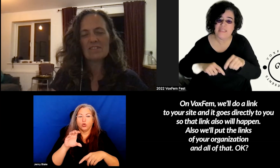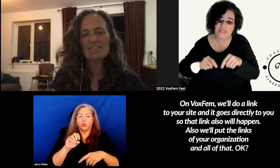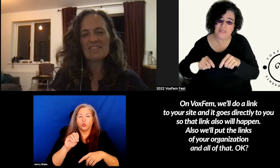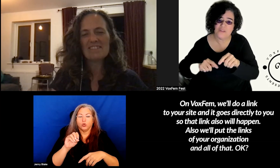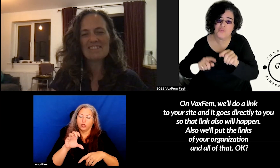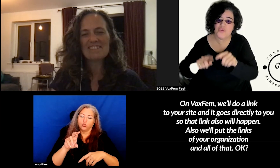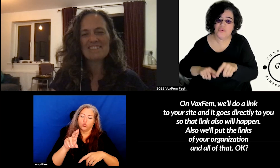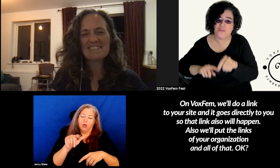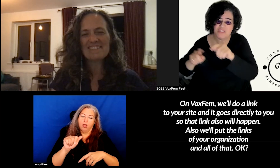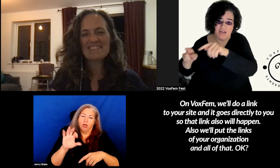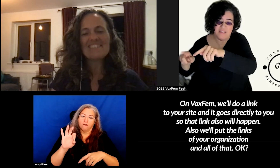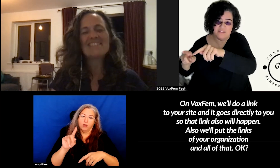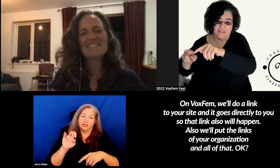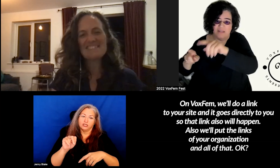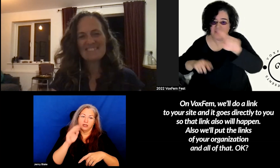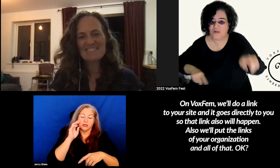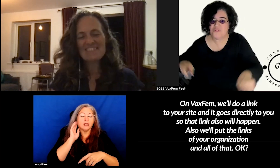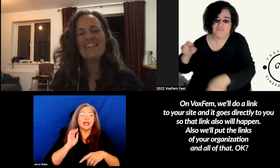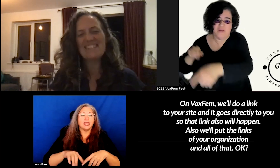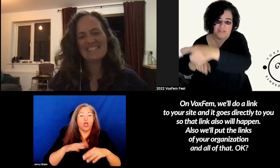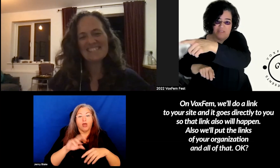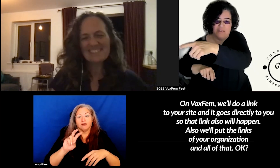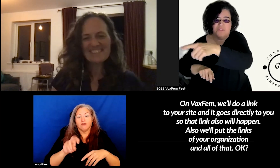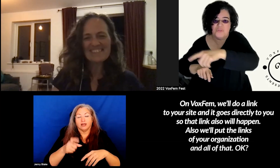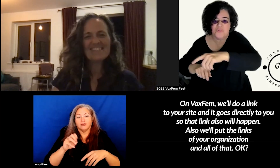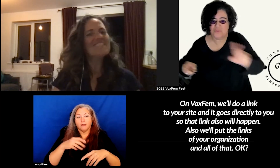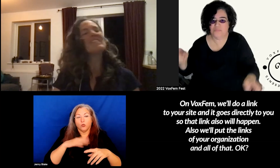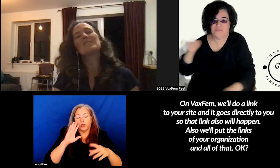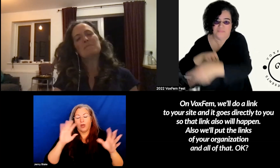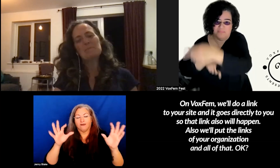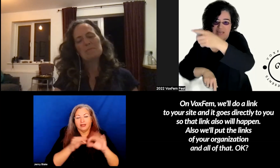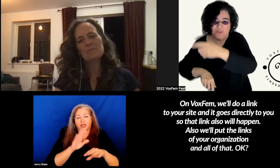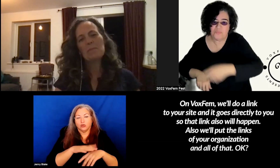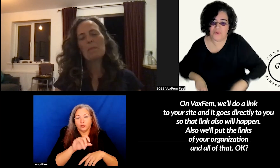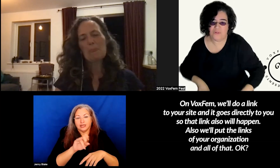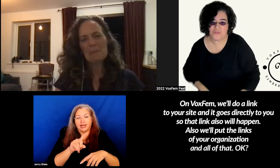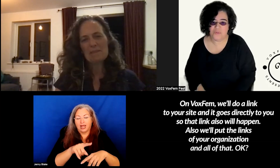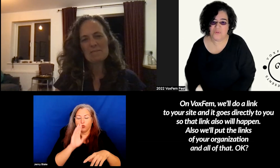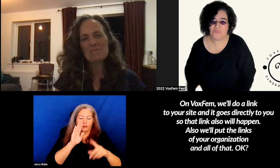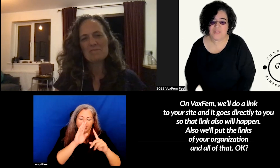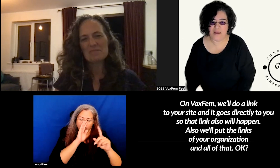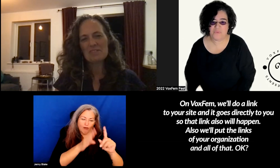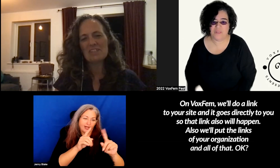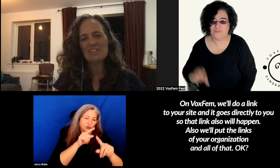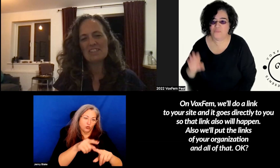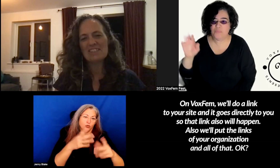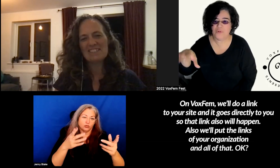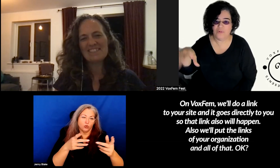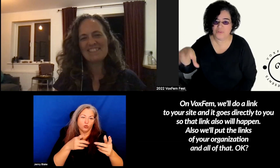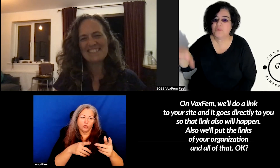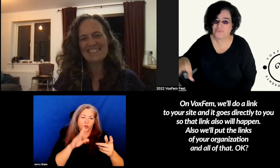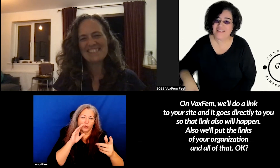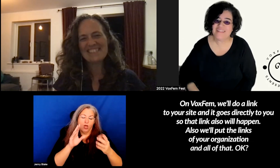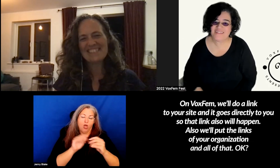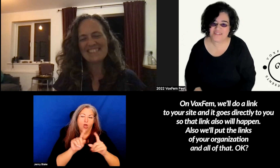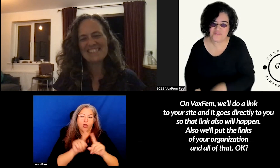do a link to your site, and it goes directly to you, so that loop also will happen. Gracias. Also,